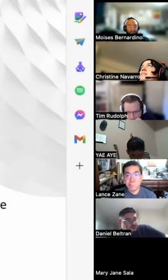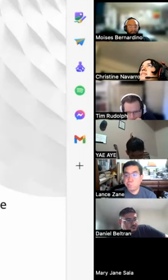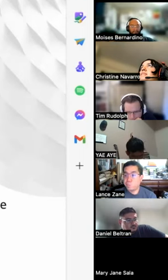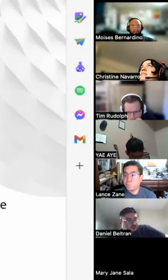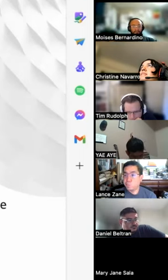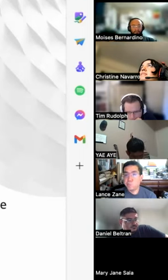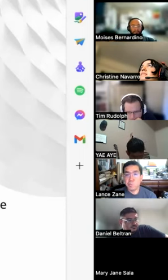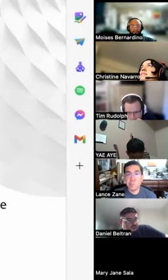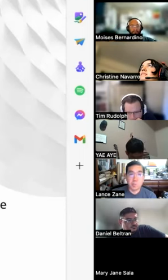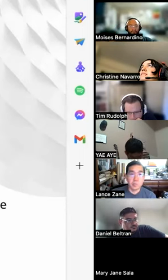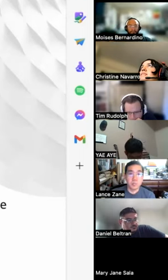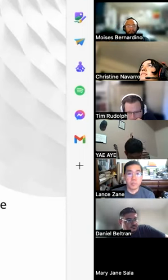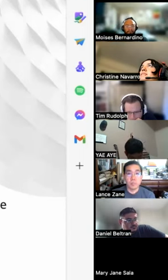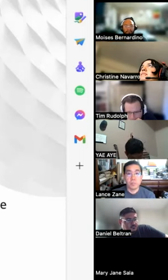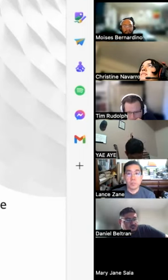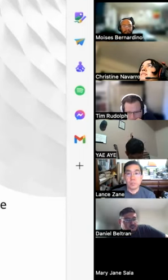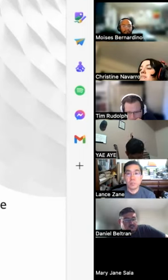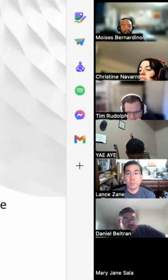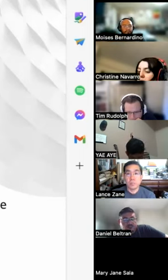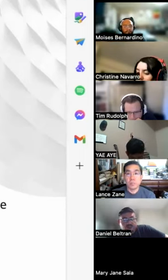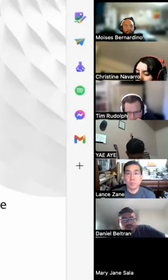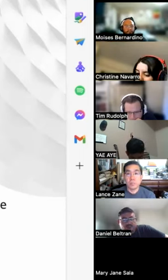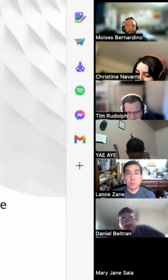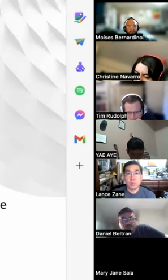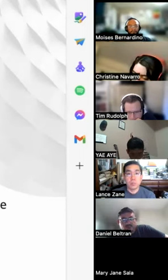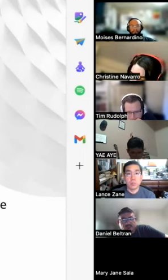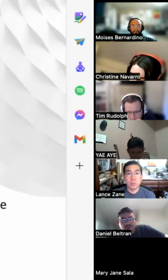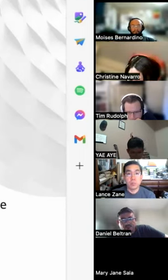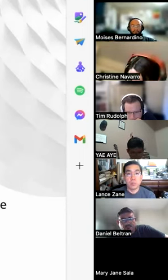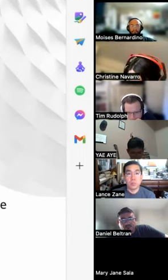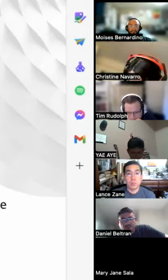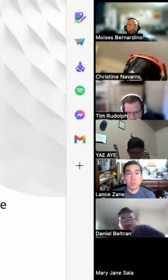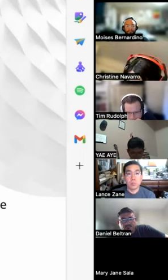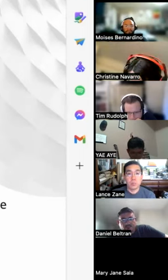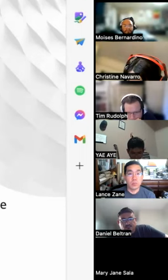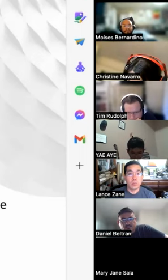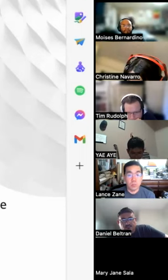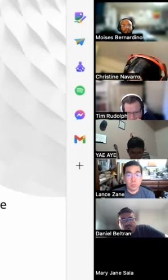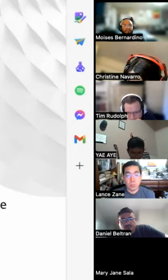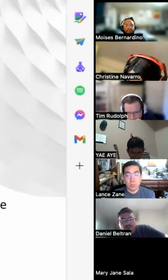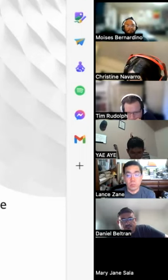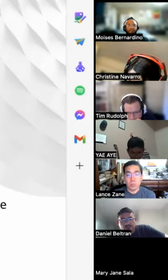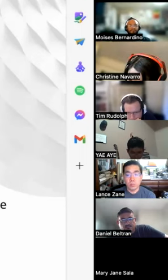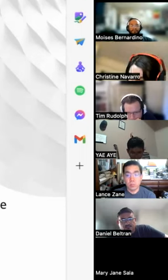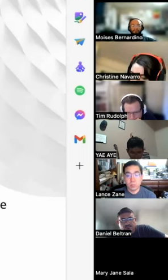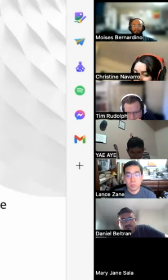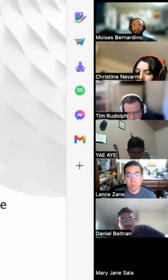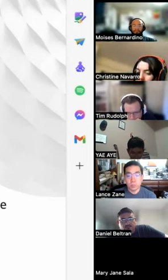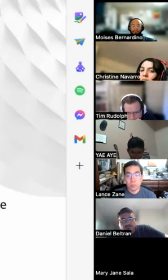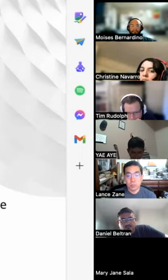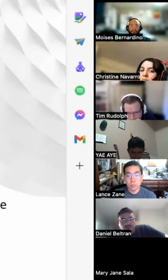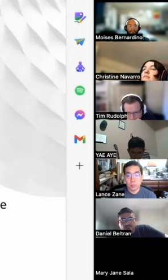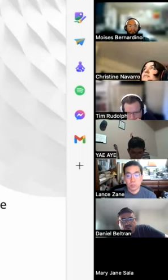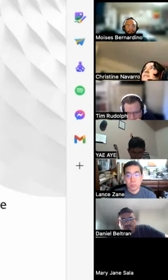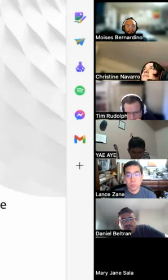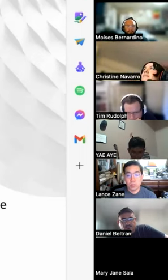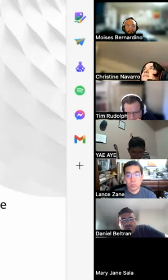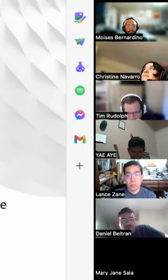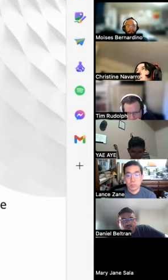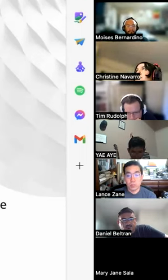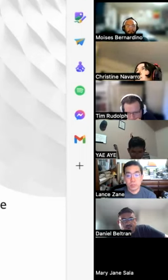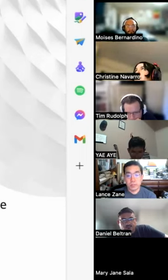for combustion to happen. Now, if you look at the way we live in and our environment, even